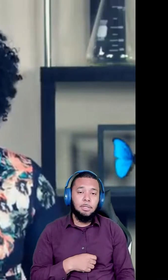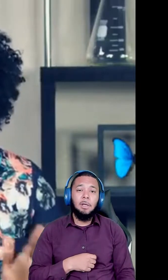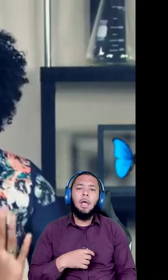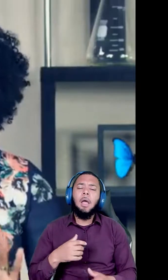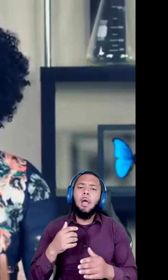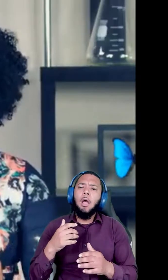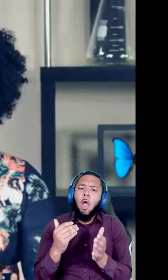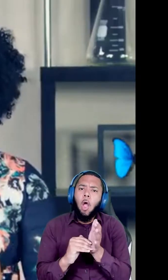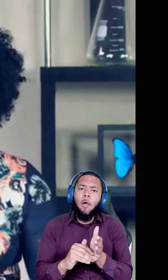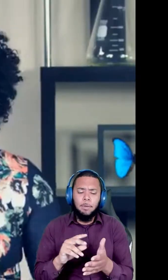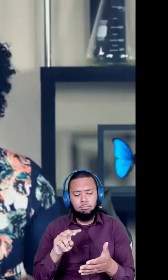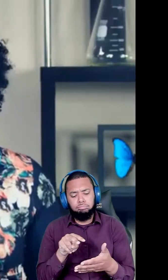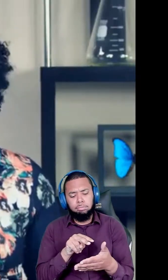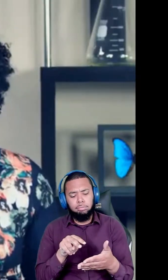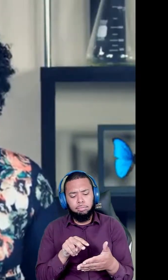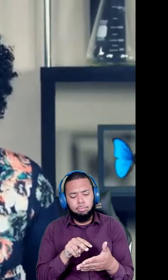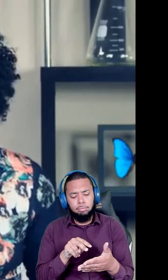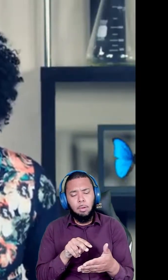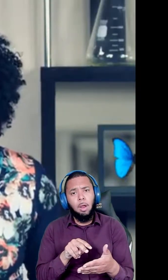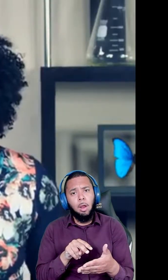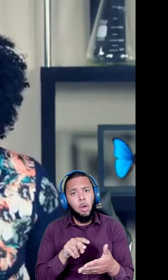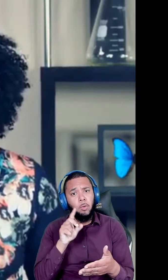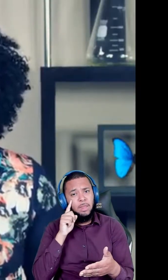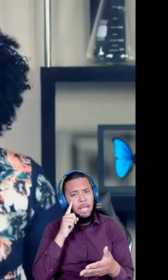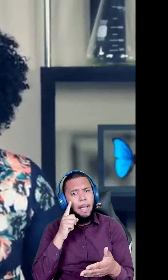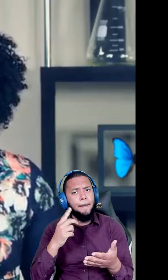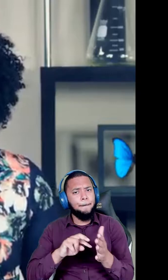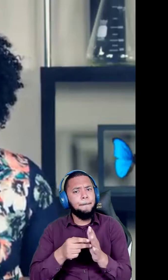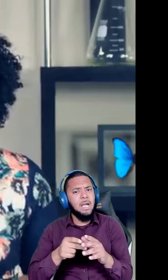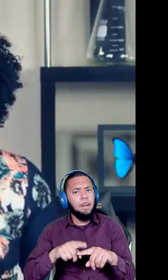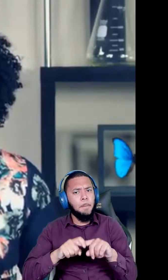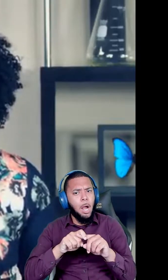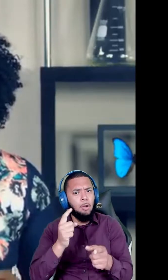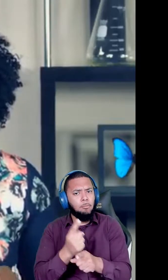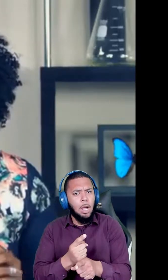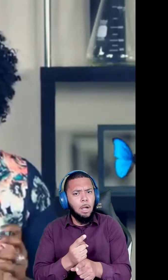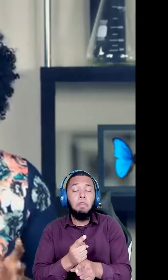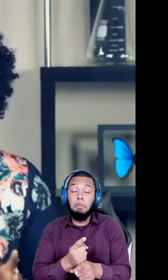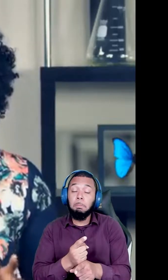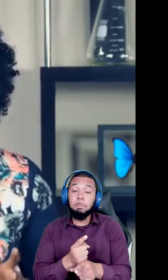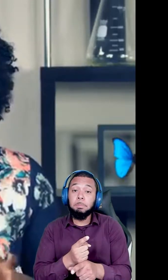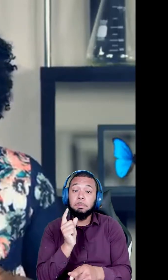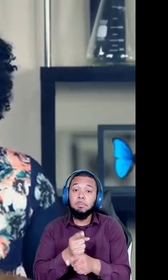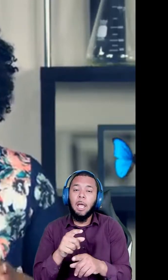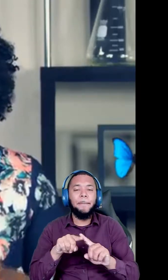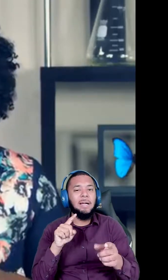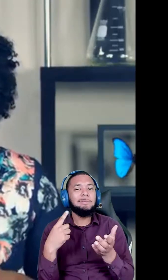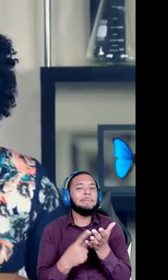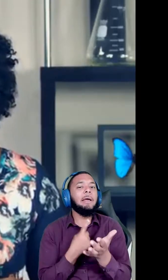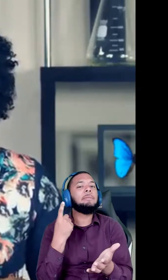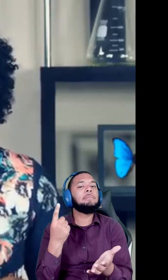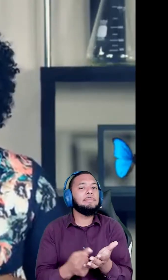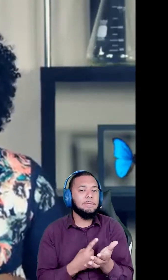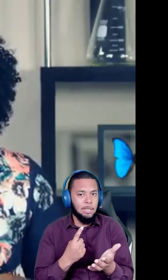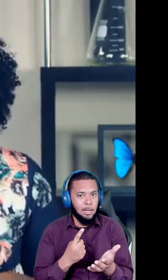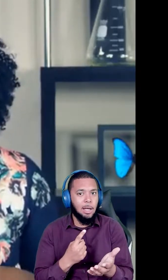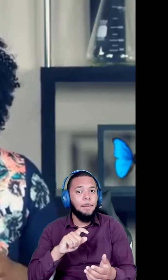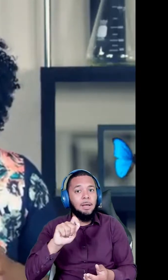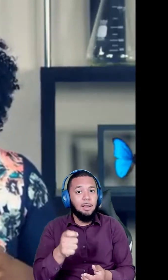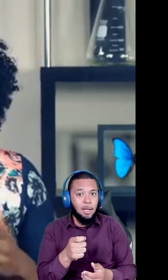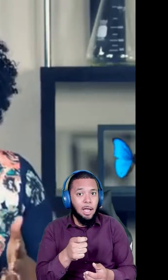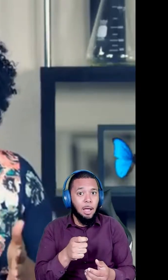comma, we think, we pause. Makes sense. But there are times in our writing where a comma has a very specific purpose.